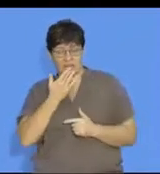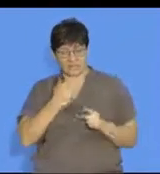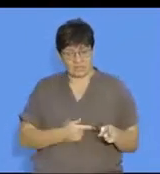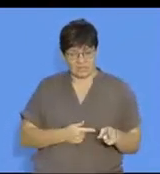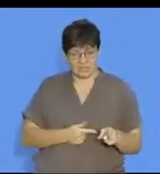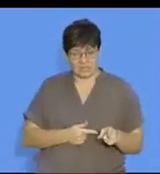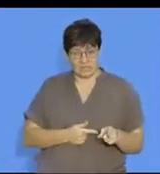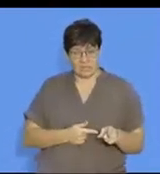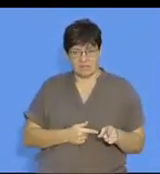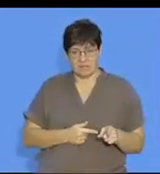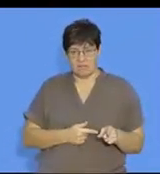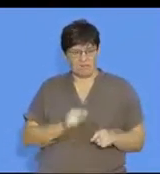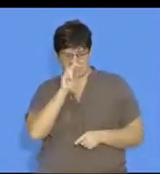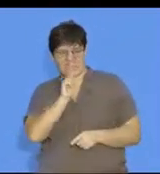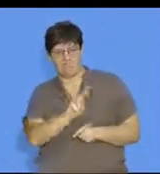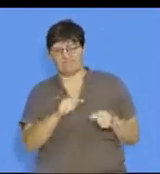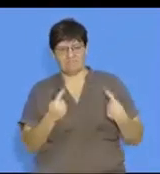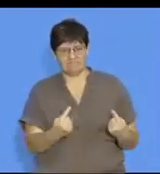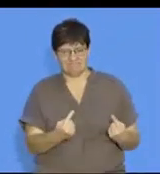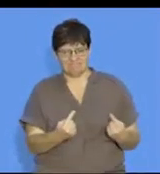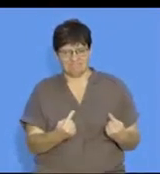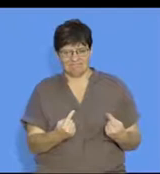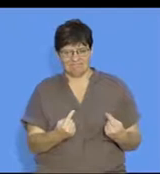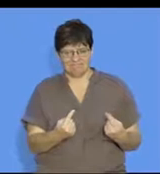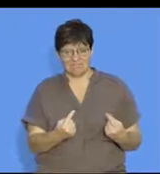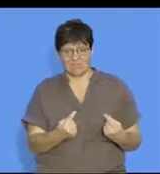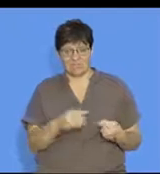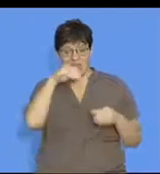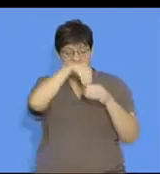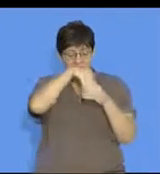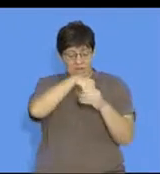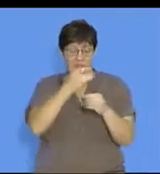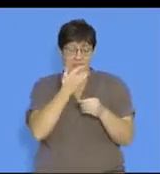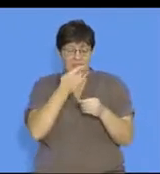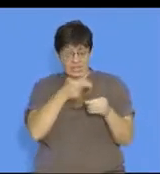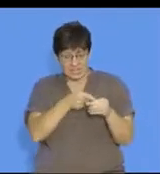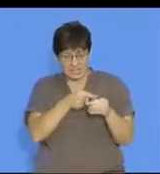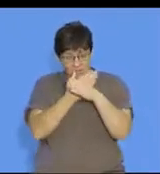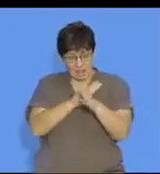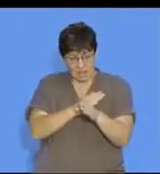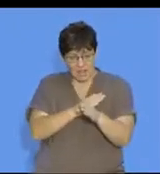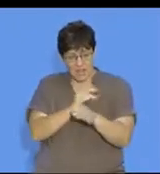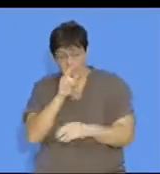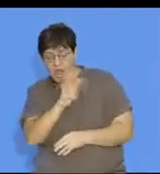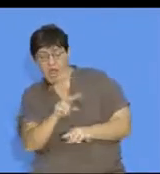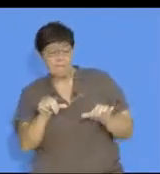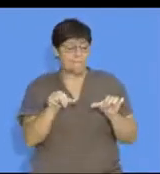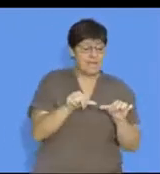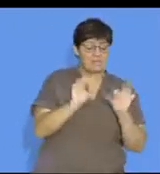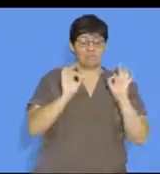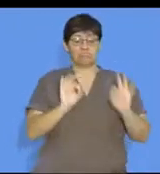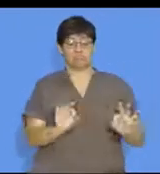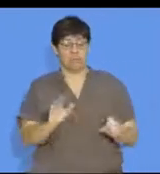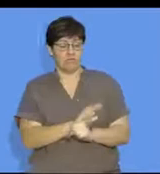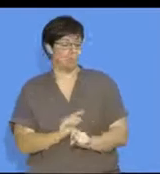don't see that component in terms of the internal resistance. So the internal resistance of the battery can not be